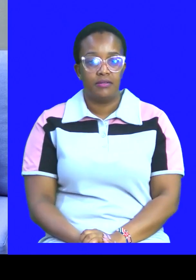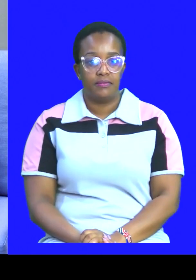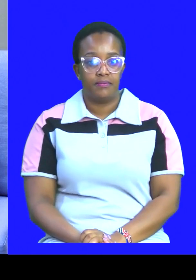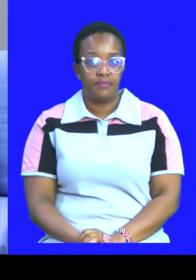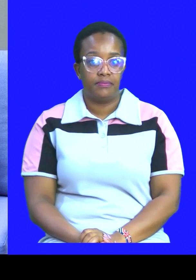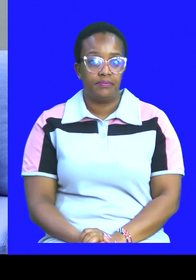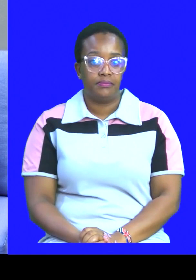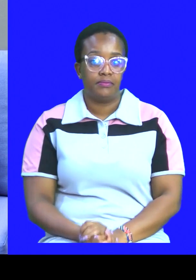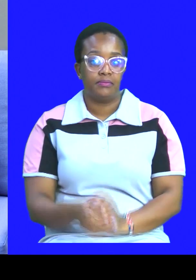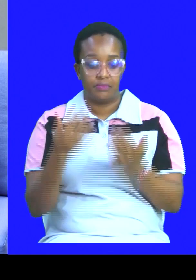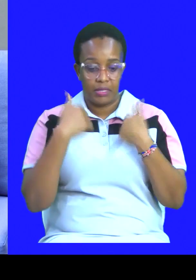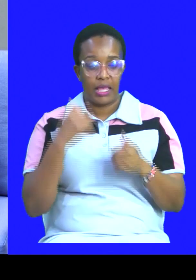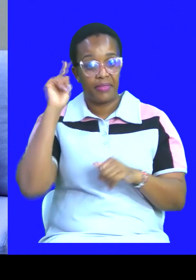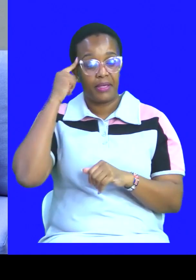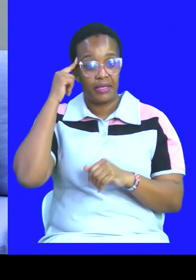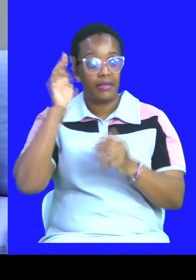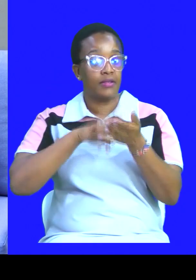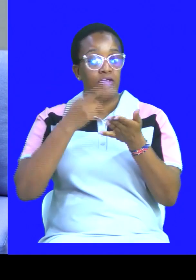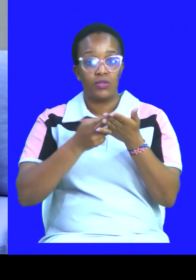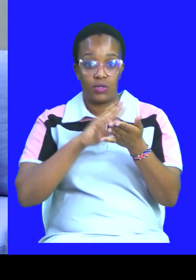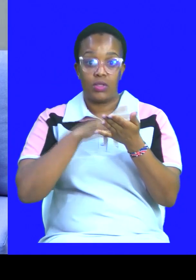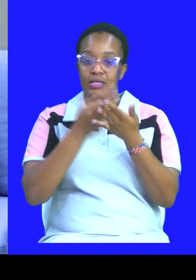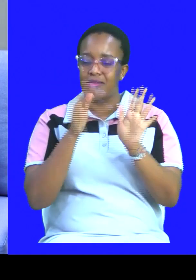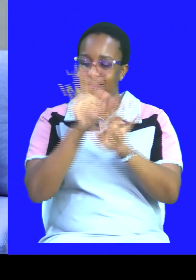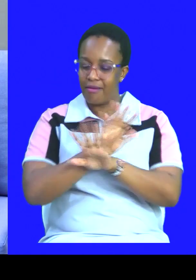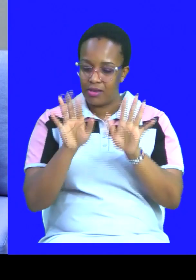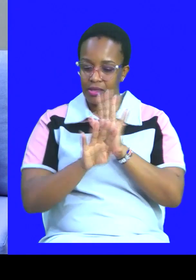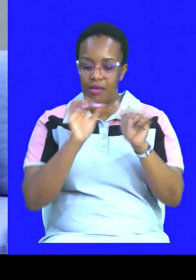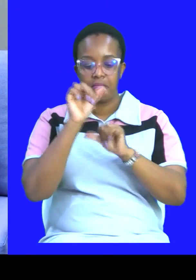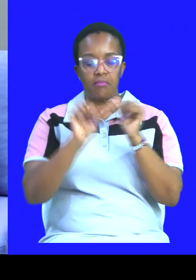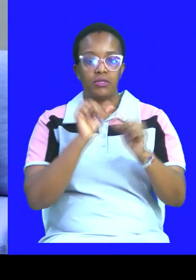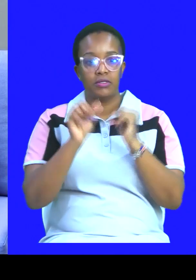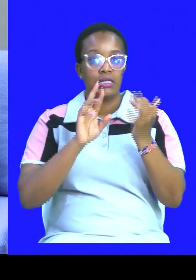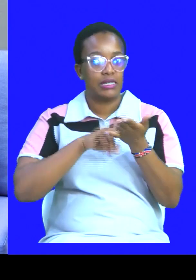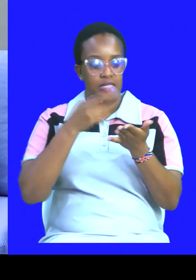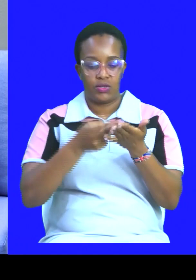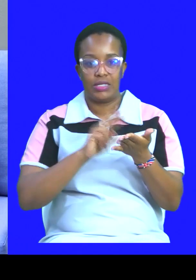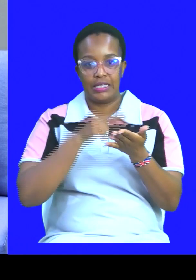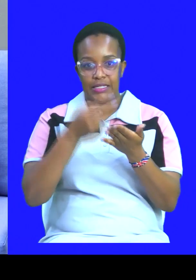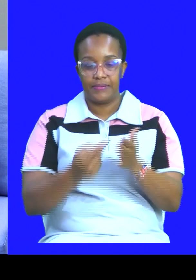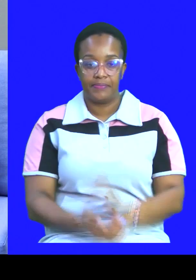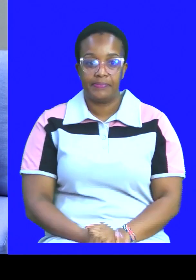So I think it is resources. Actually, this whole thing is being brought by resources.